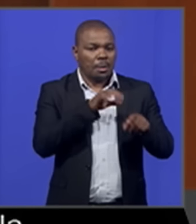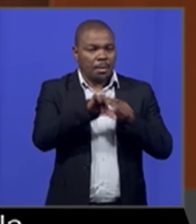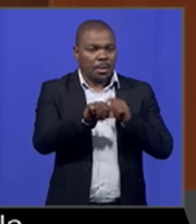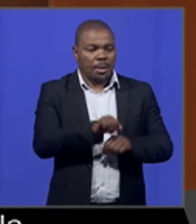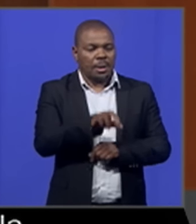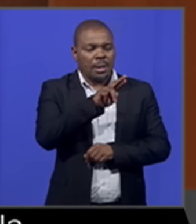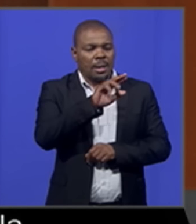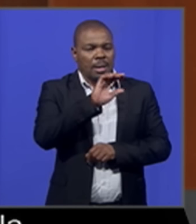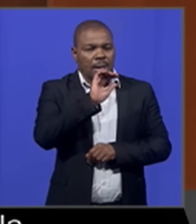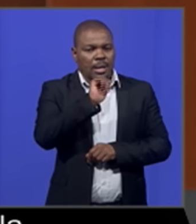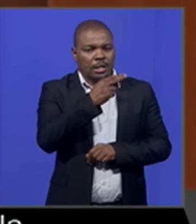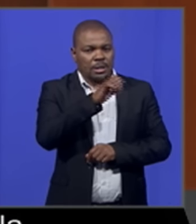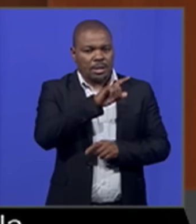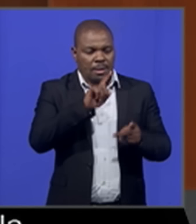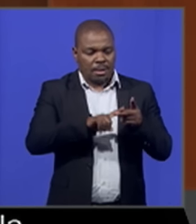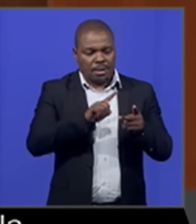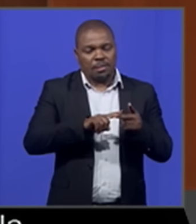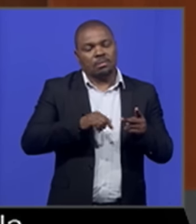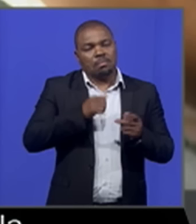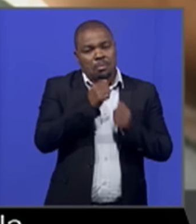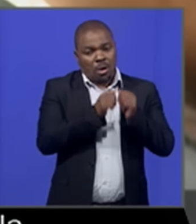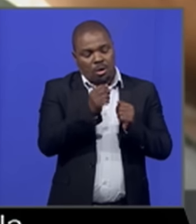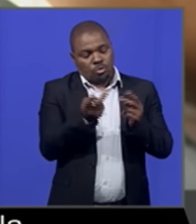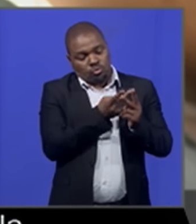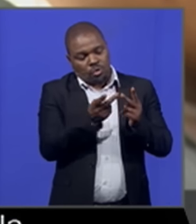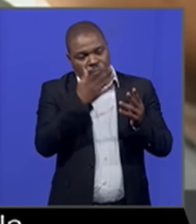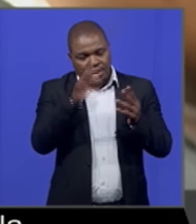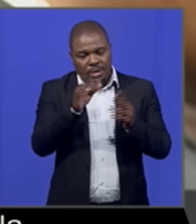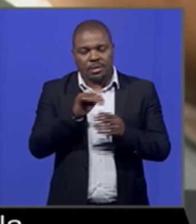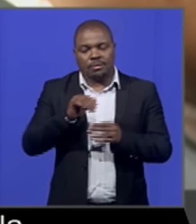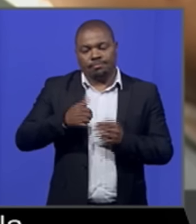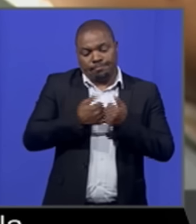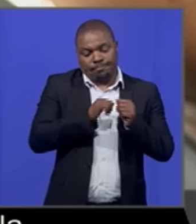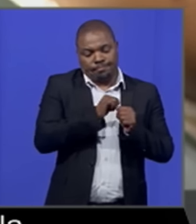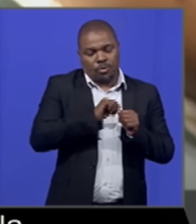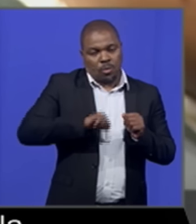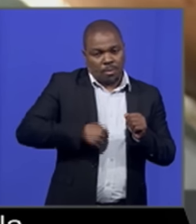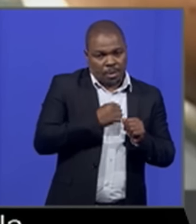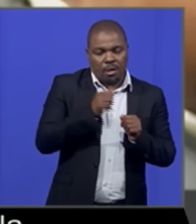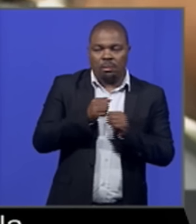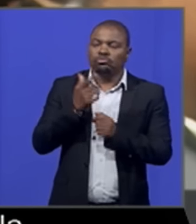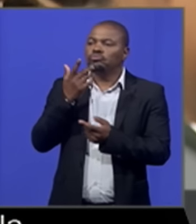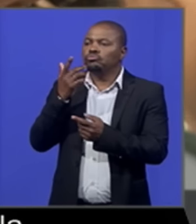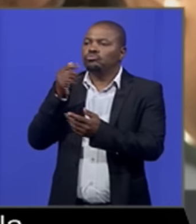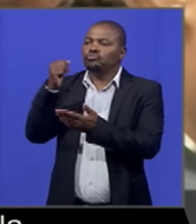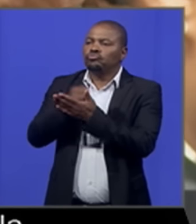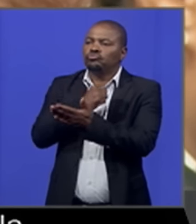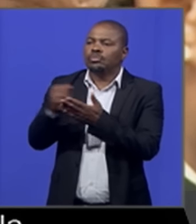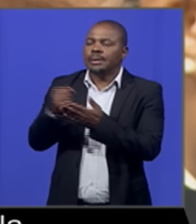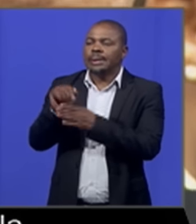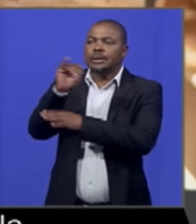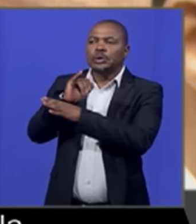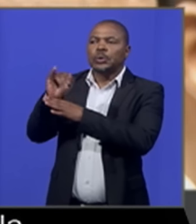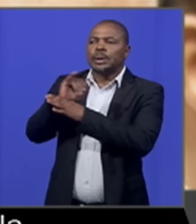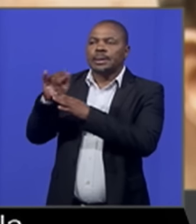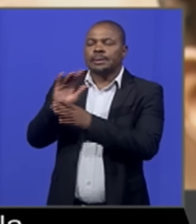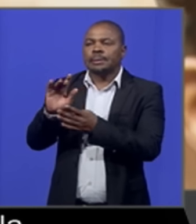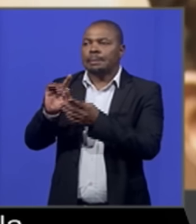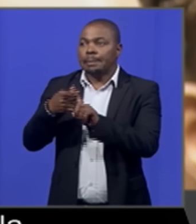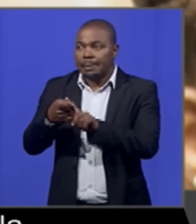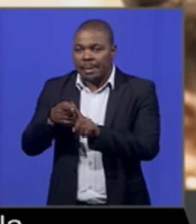Kutumela le molekane wa gagwe ba ile ba ngwadišetša batšwa setlhabelo ba bona insurance ya lehu la go baka ke kotsi. O kwagala gore ba ile ba abelana mašeleng